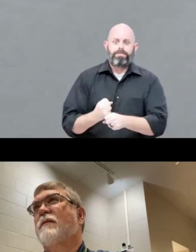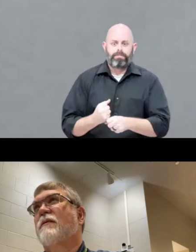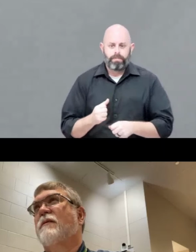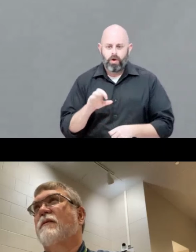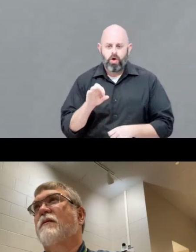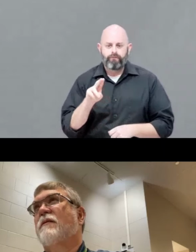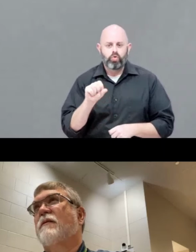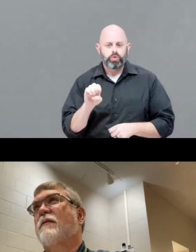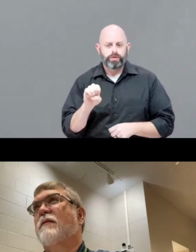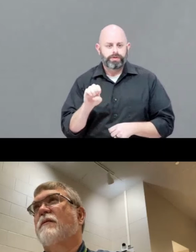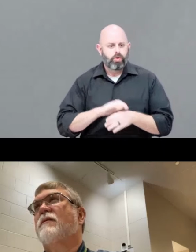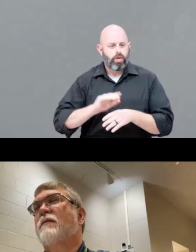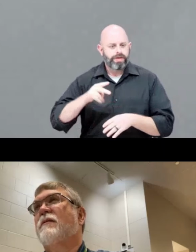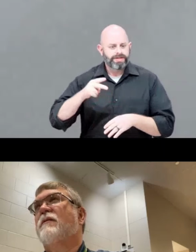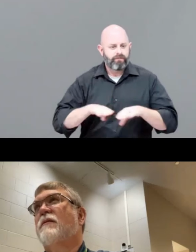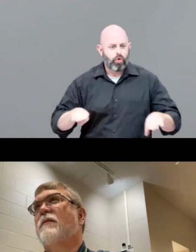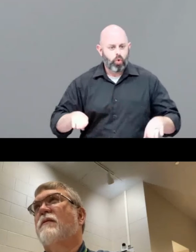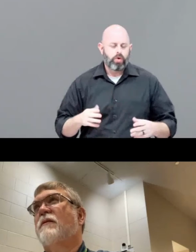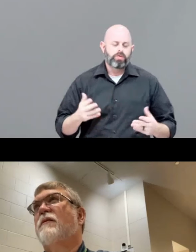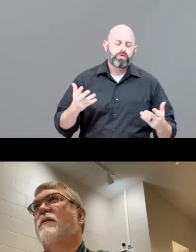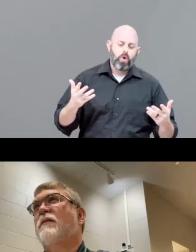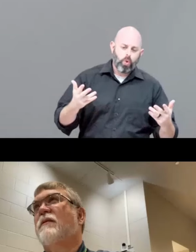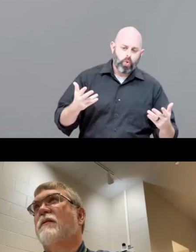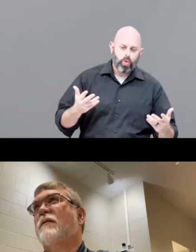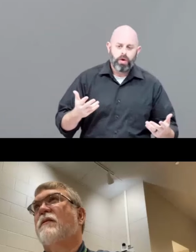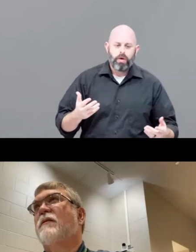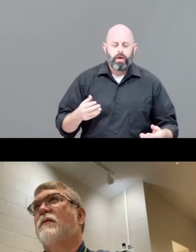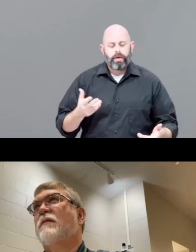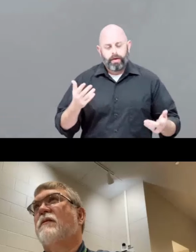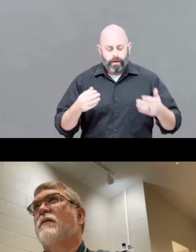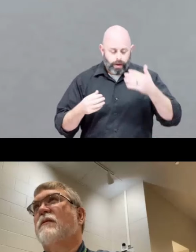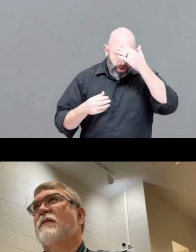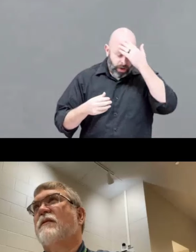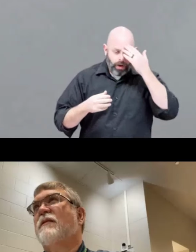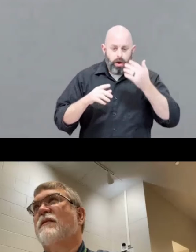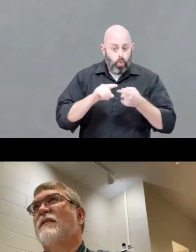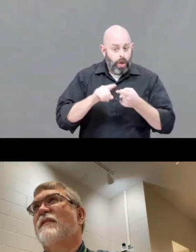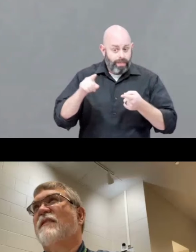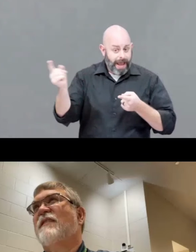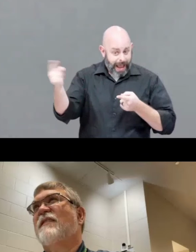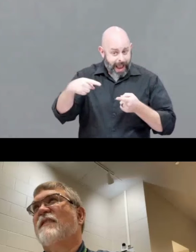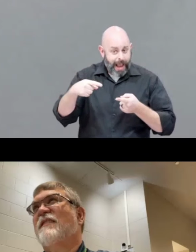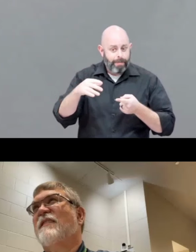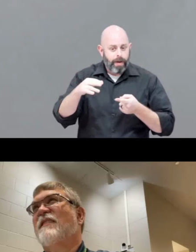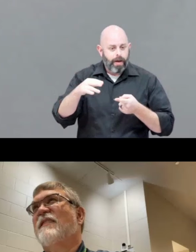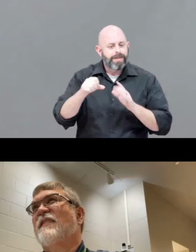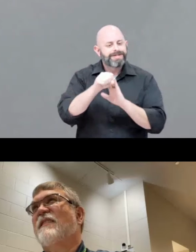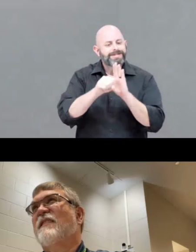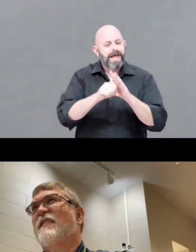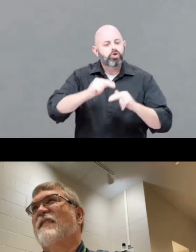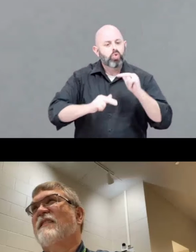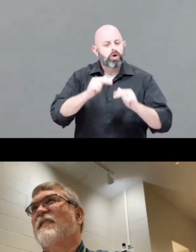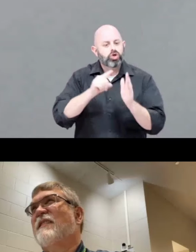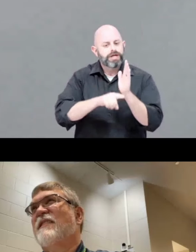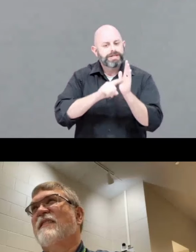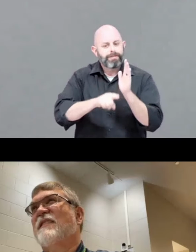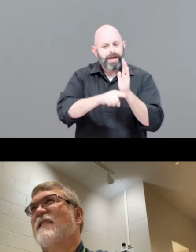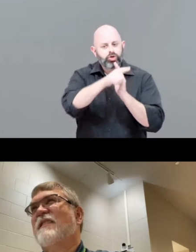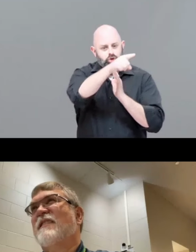second floor. So we are, and whenever they came and did the state construction